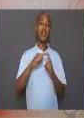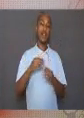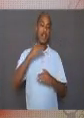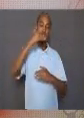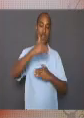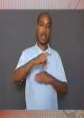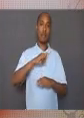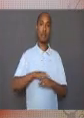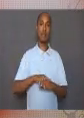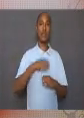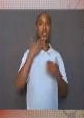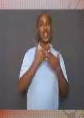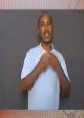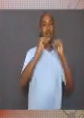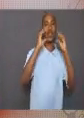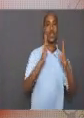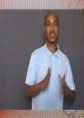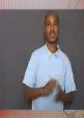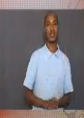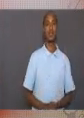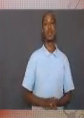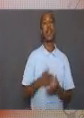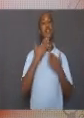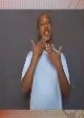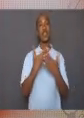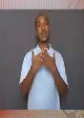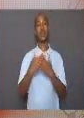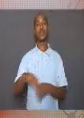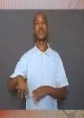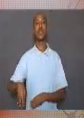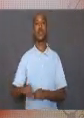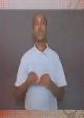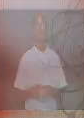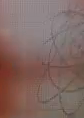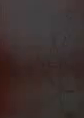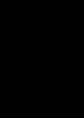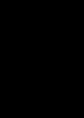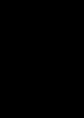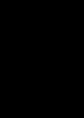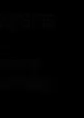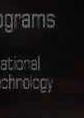thank you, teacher. Thank you, students.